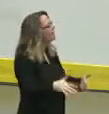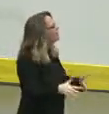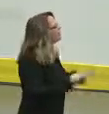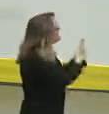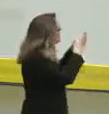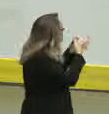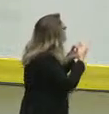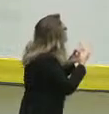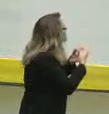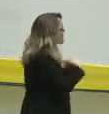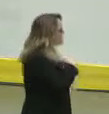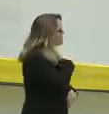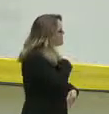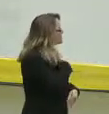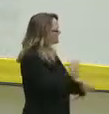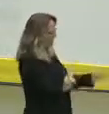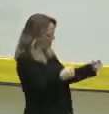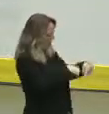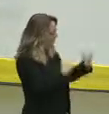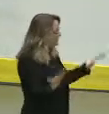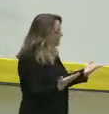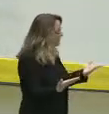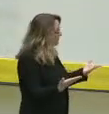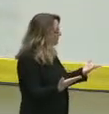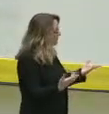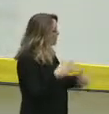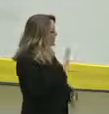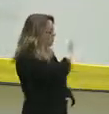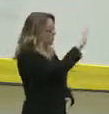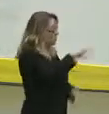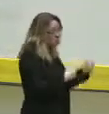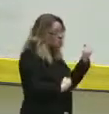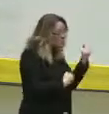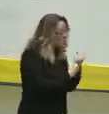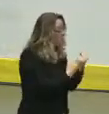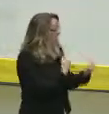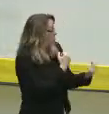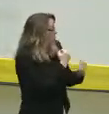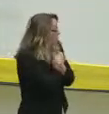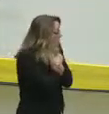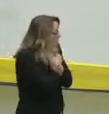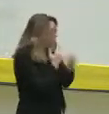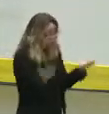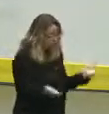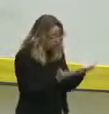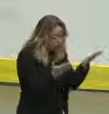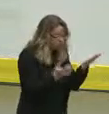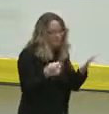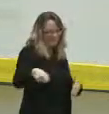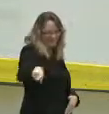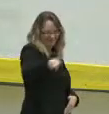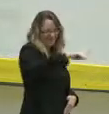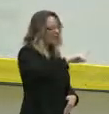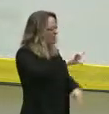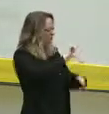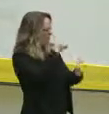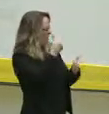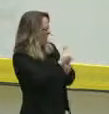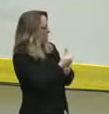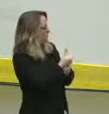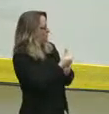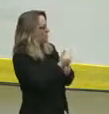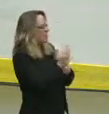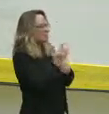in attendance today. It is because of your love and your nurturing support that these soon-to-be graduates have achieved